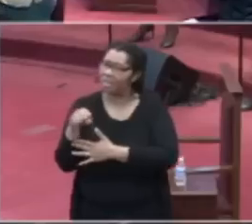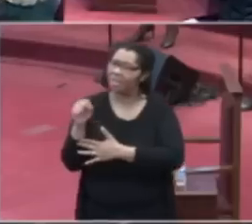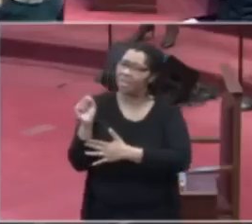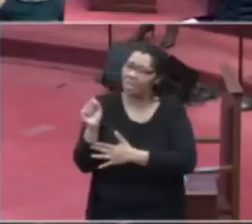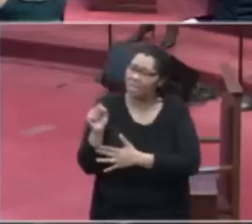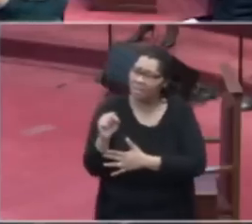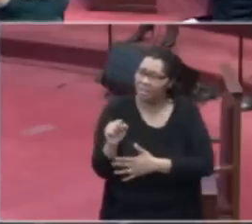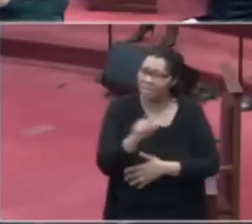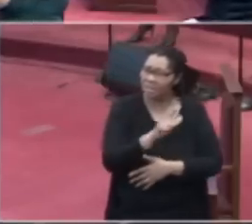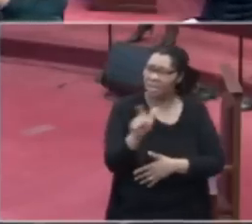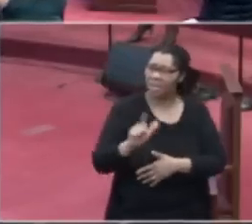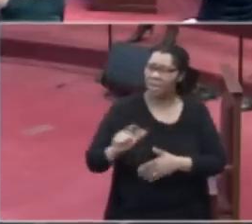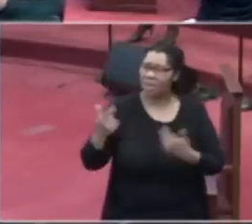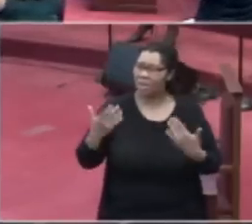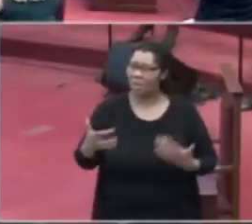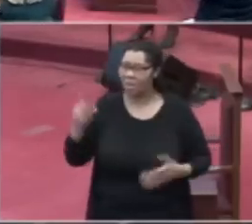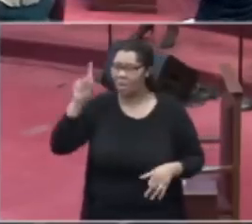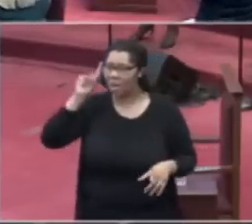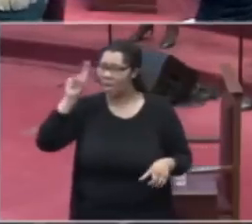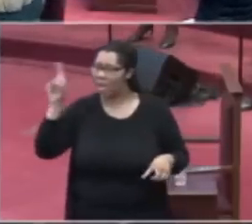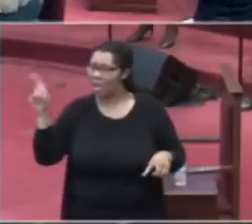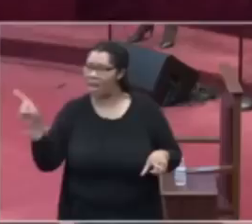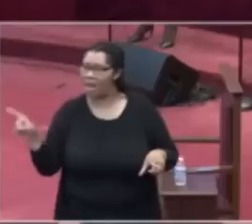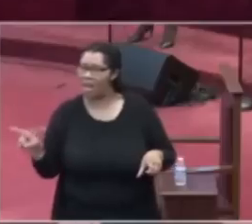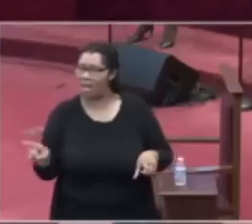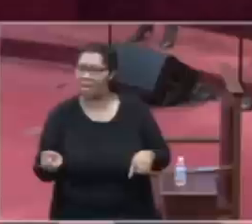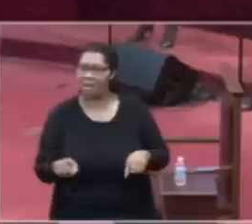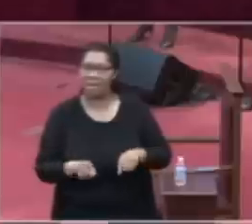Lord, I'll agree.